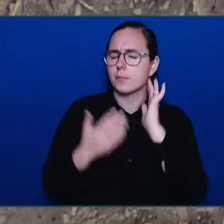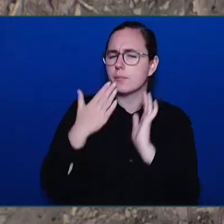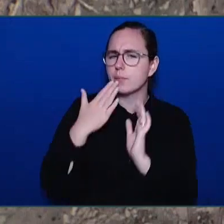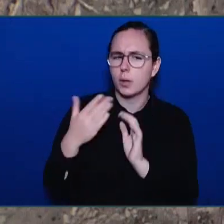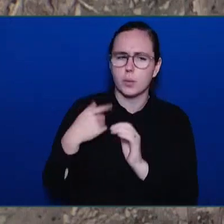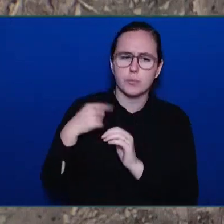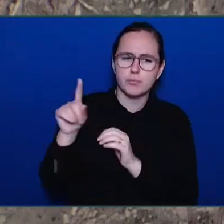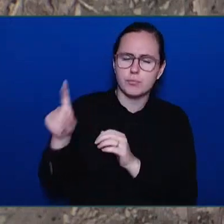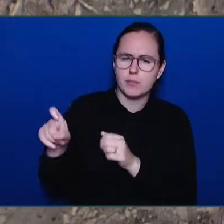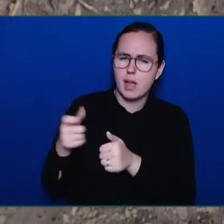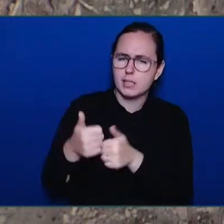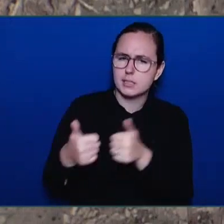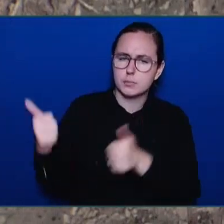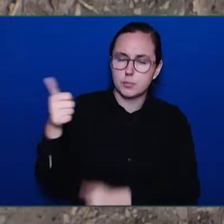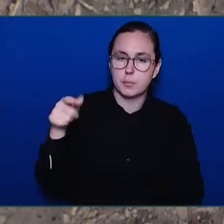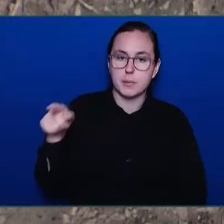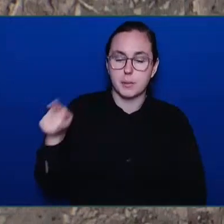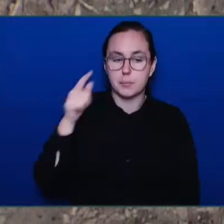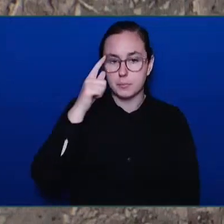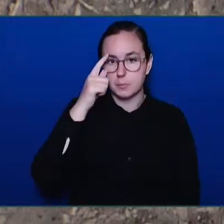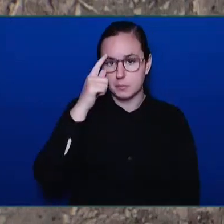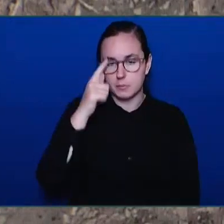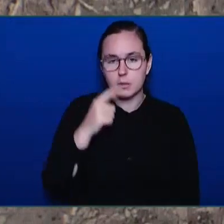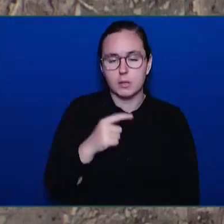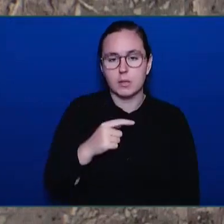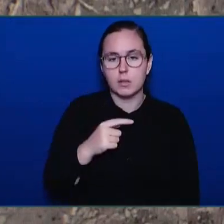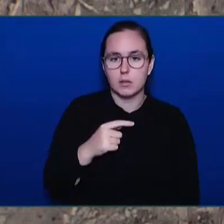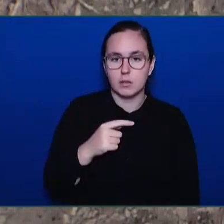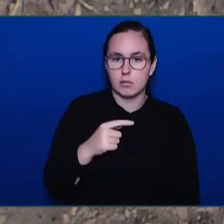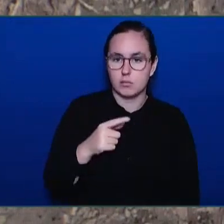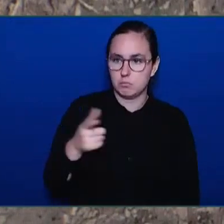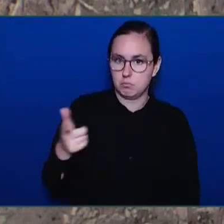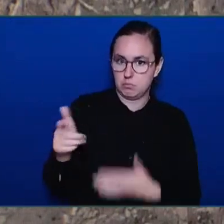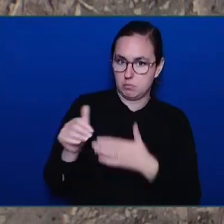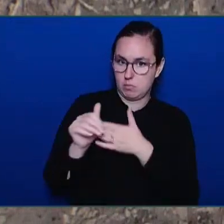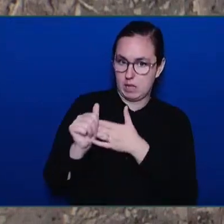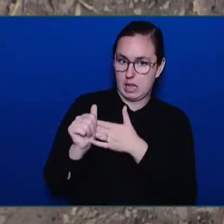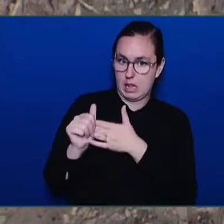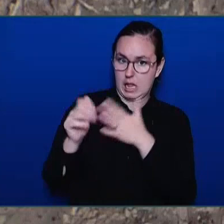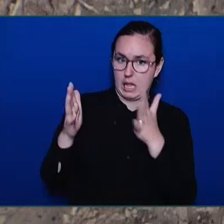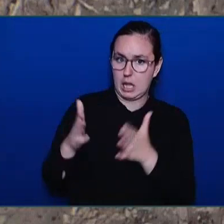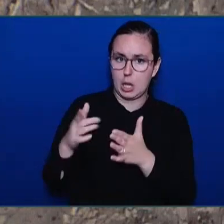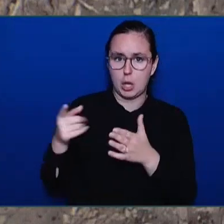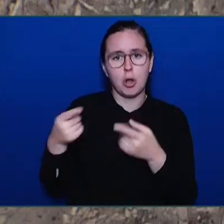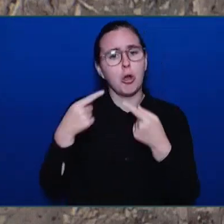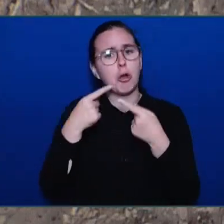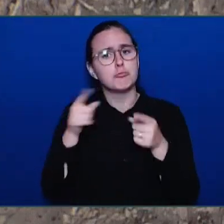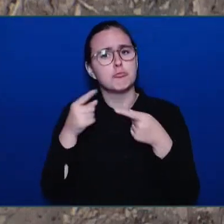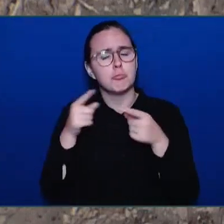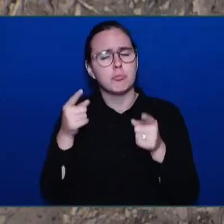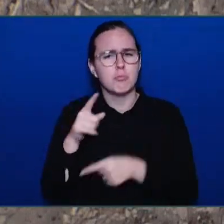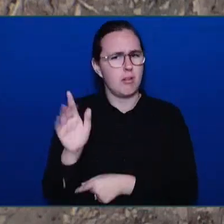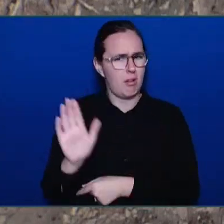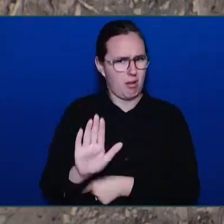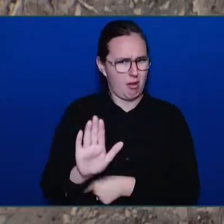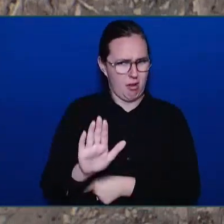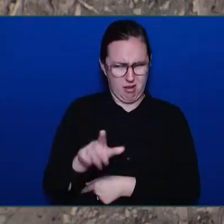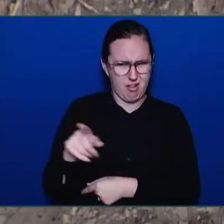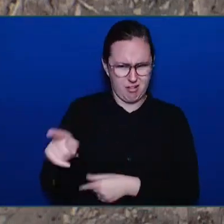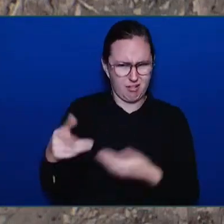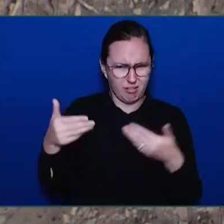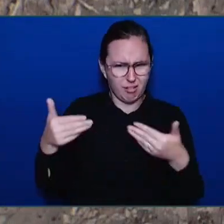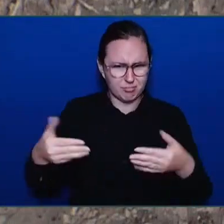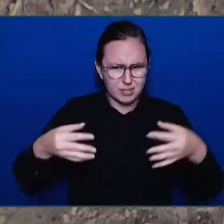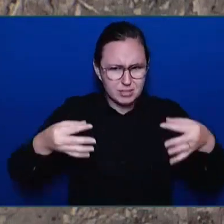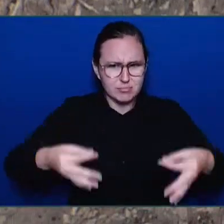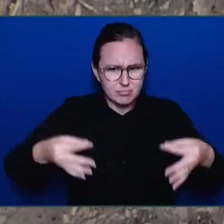it's actually making decisions. And part of the challenge is that members. And part of the challenge, as we've discovered,